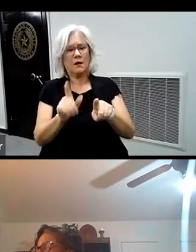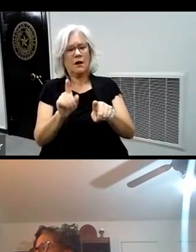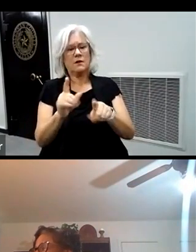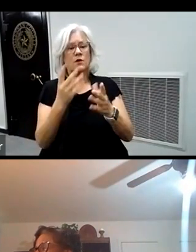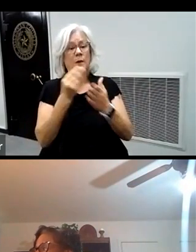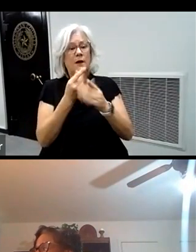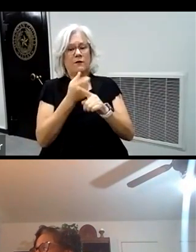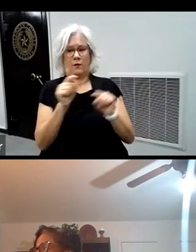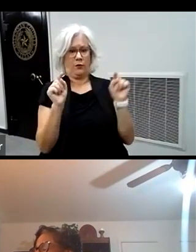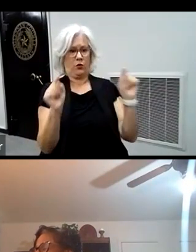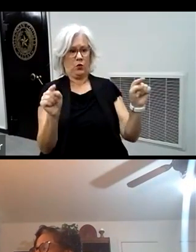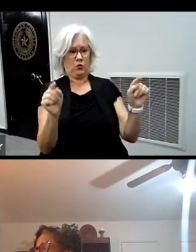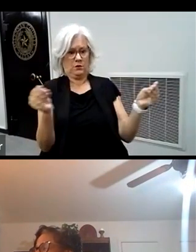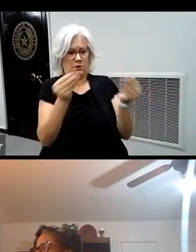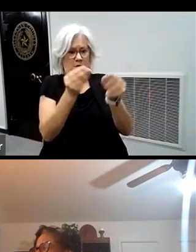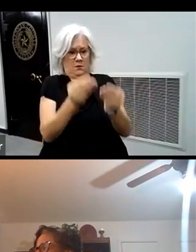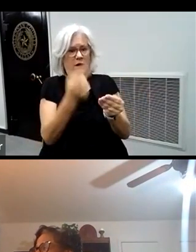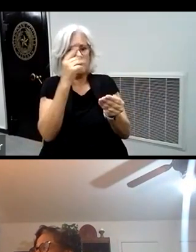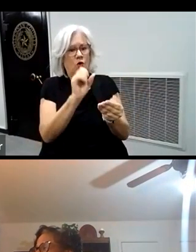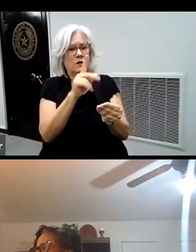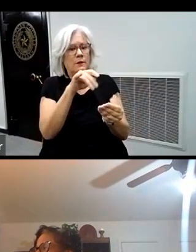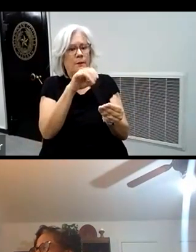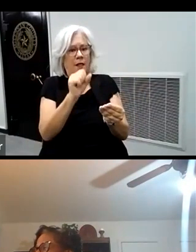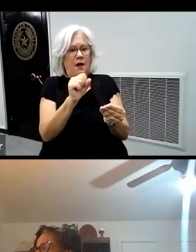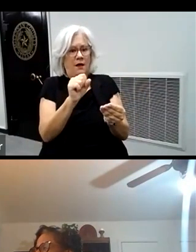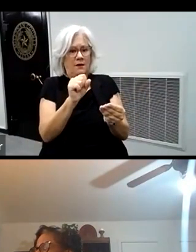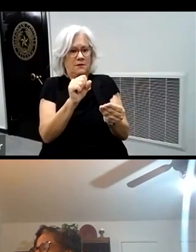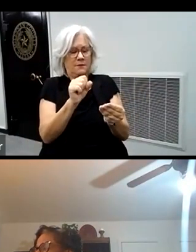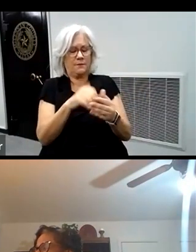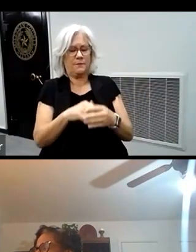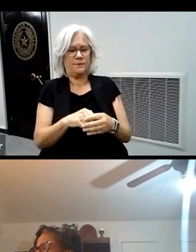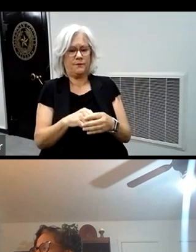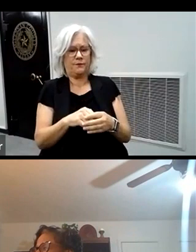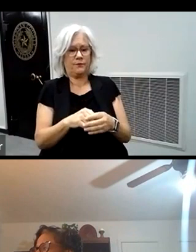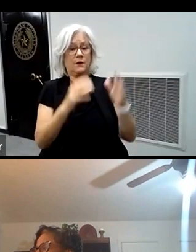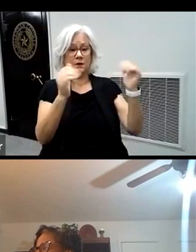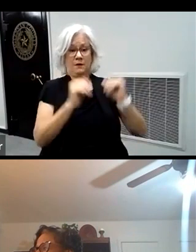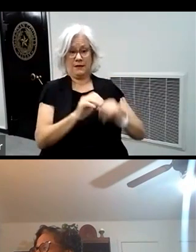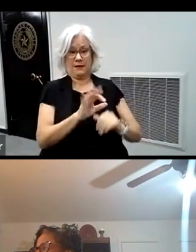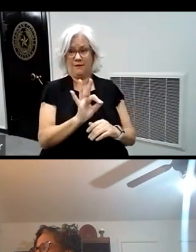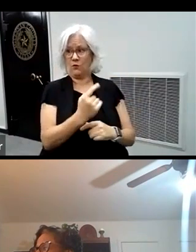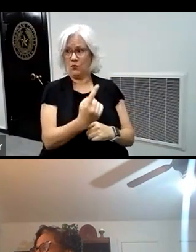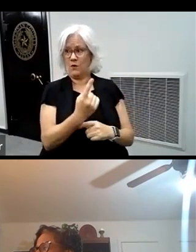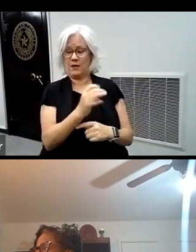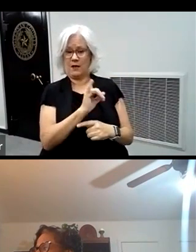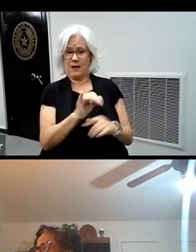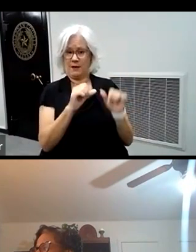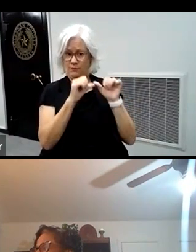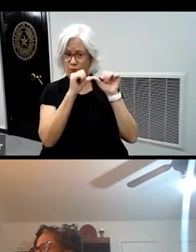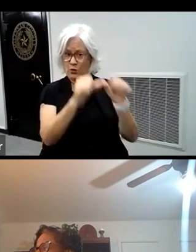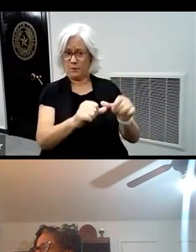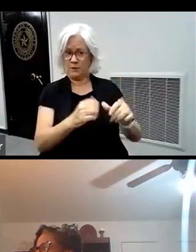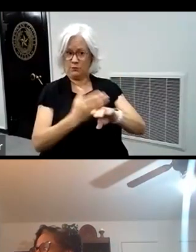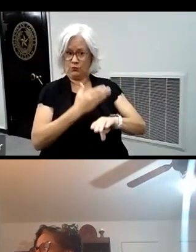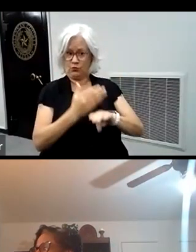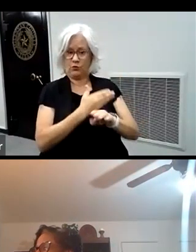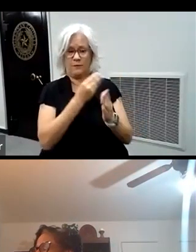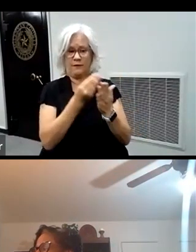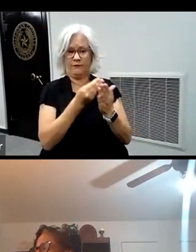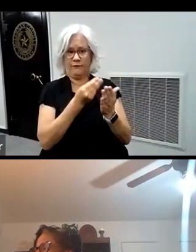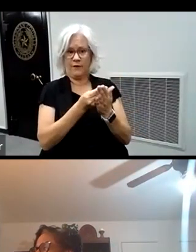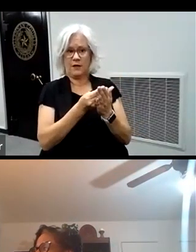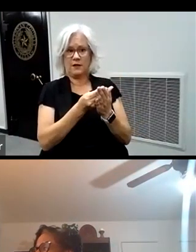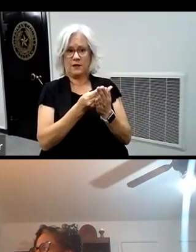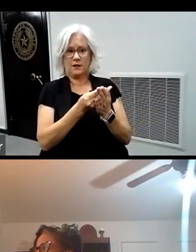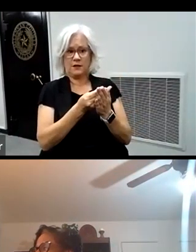rest of the year. In F1I, this is in the Permanent Improvement Fund, request to